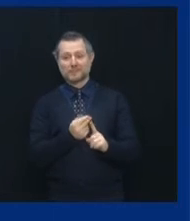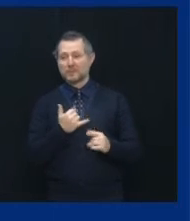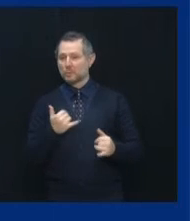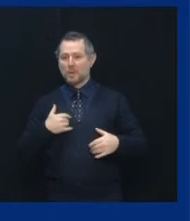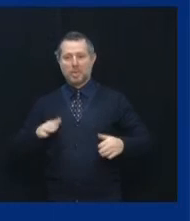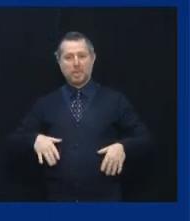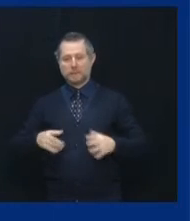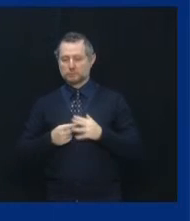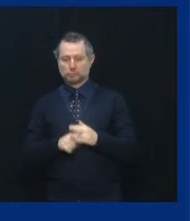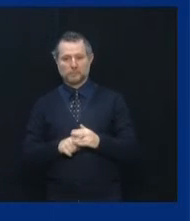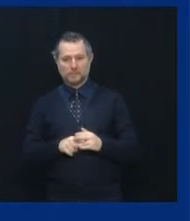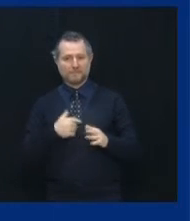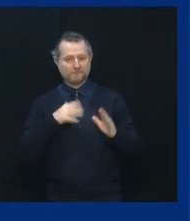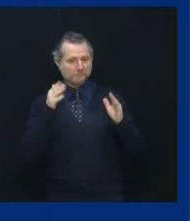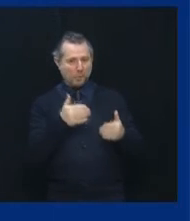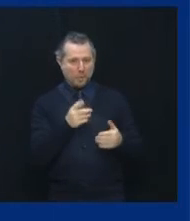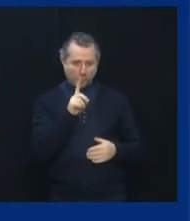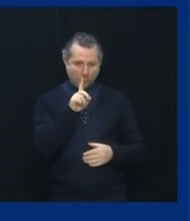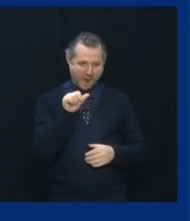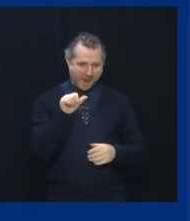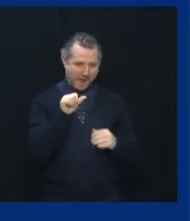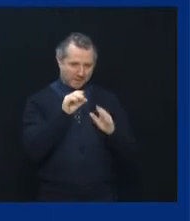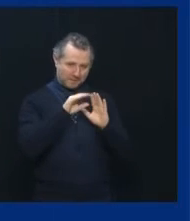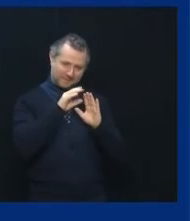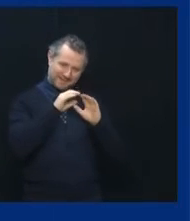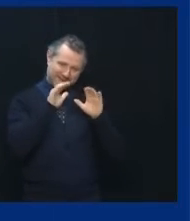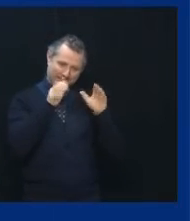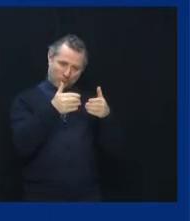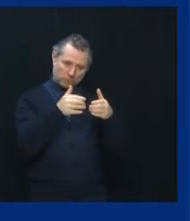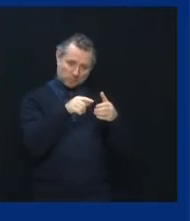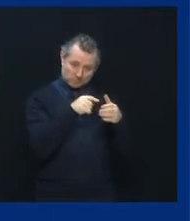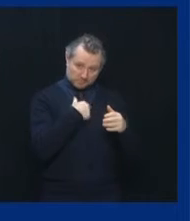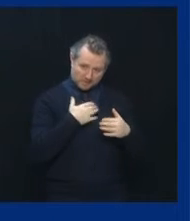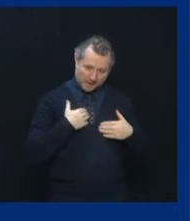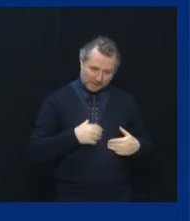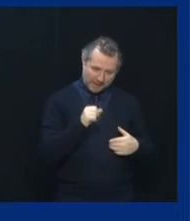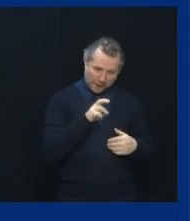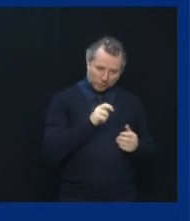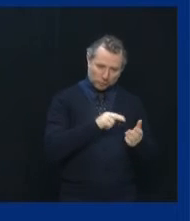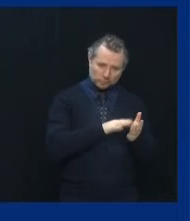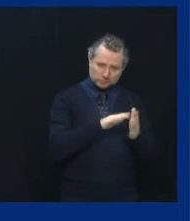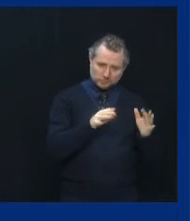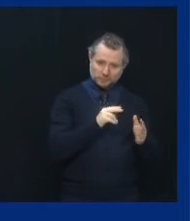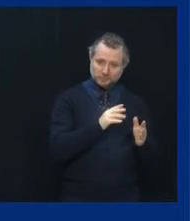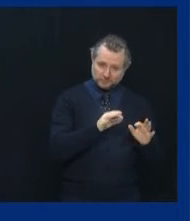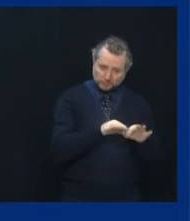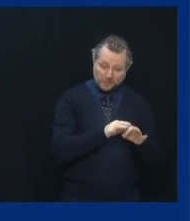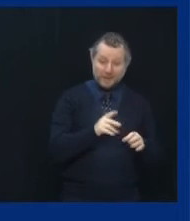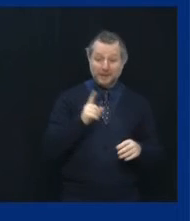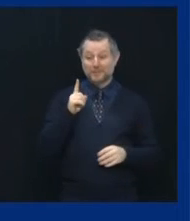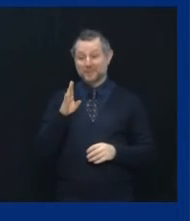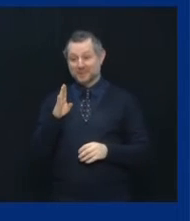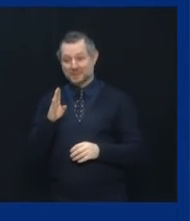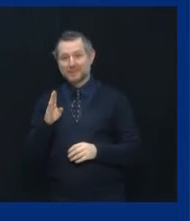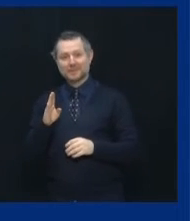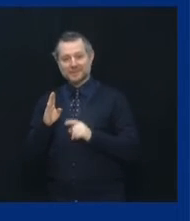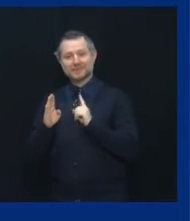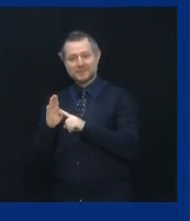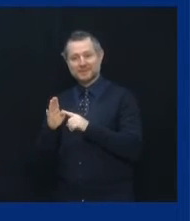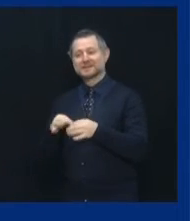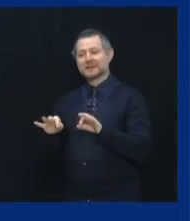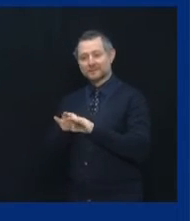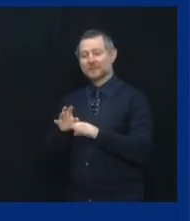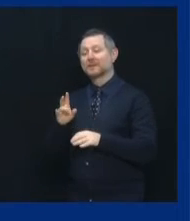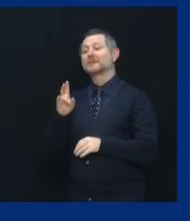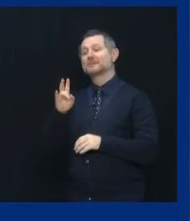workers, and then 1B will go into essential workers and 75 plus. And that's when we'll